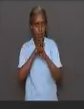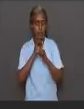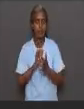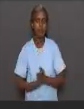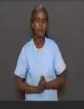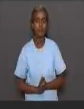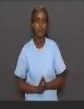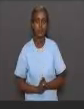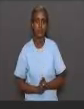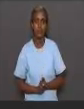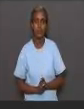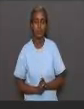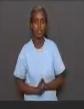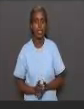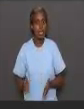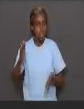Time's up.